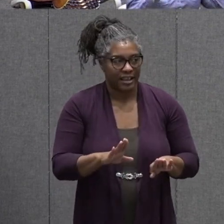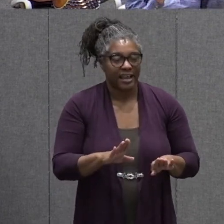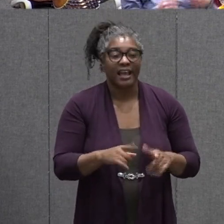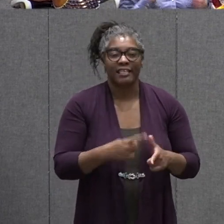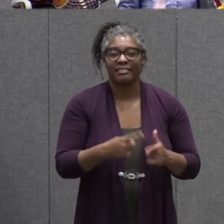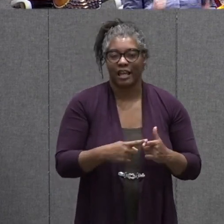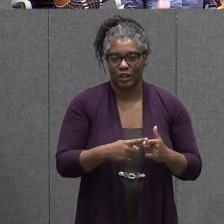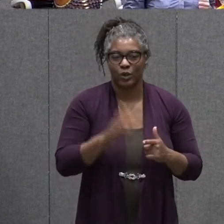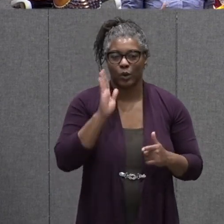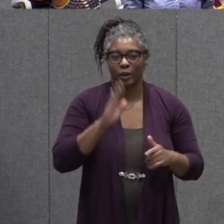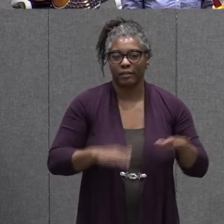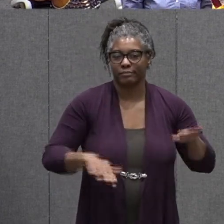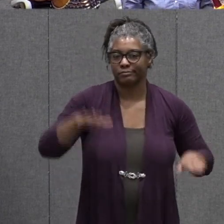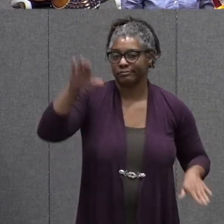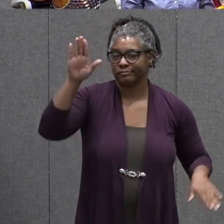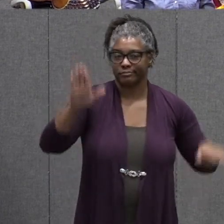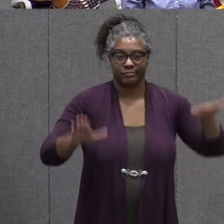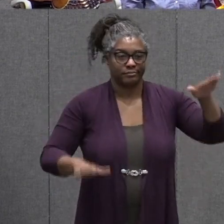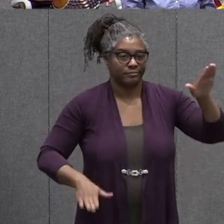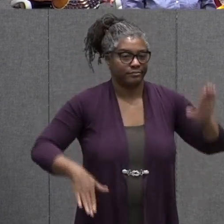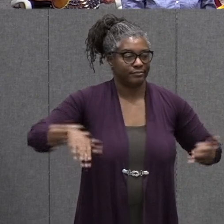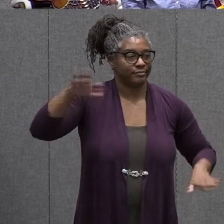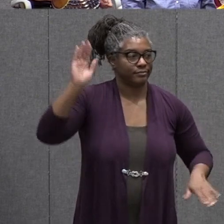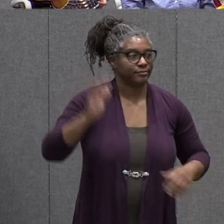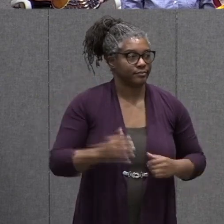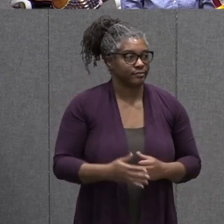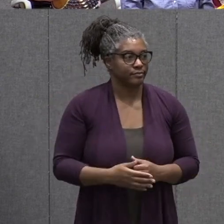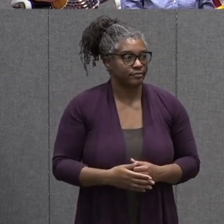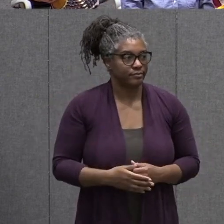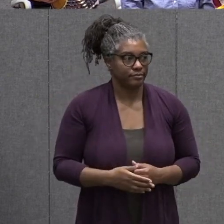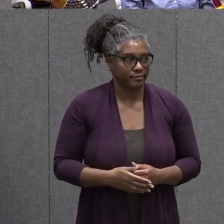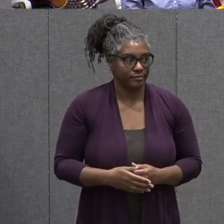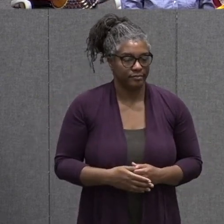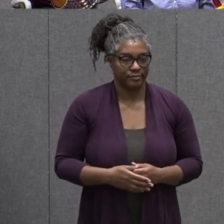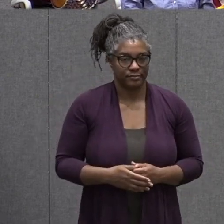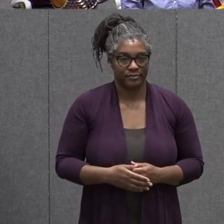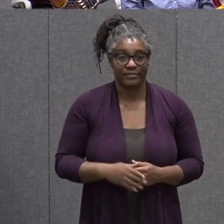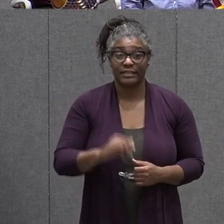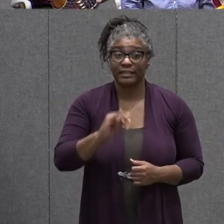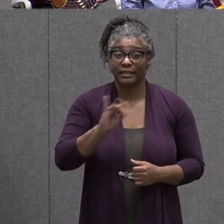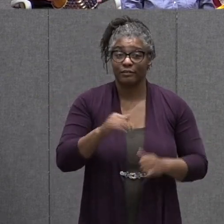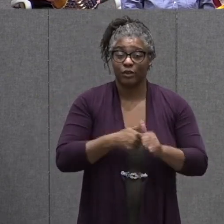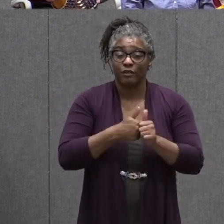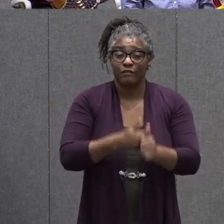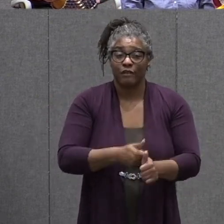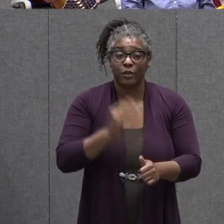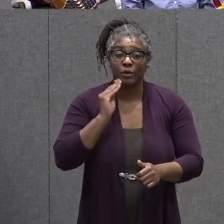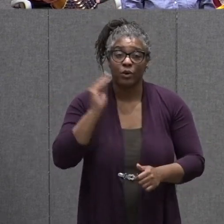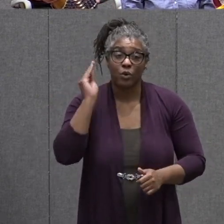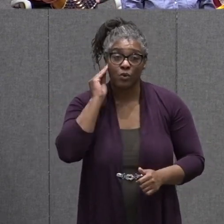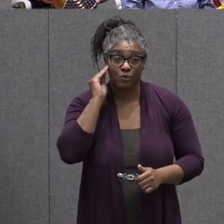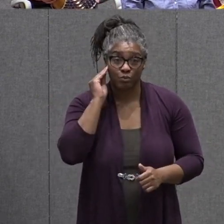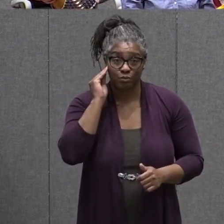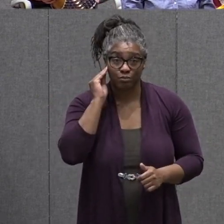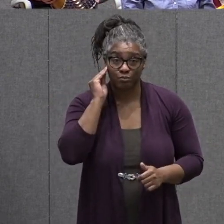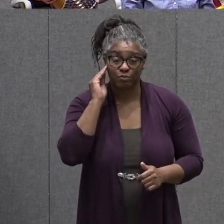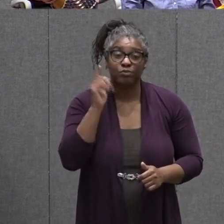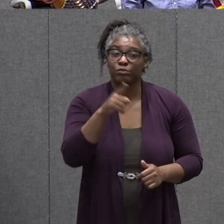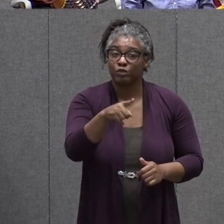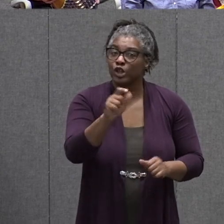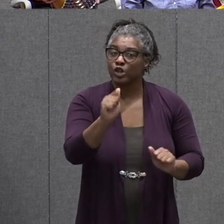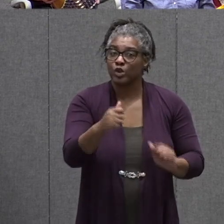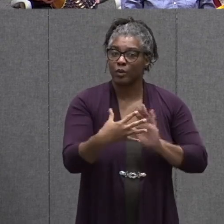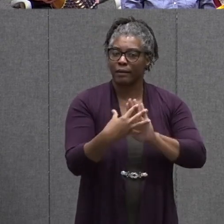Okay, here we go. So this is for this hand, and then this is for this hand. And if you're following at home, you can follow whichever side you